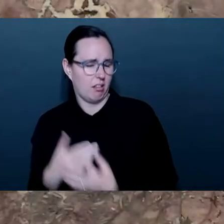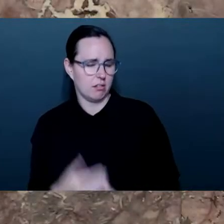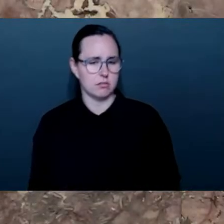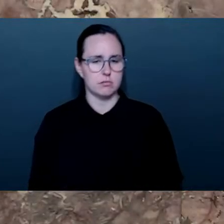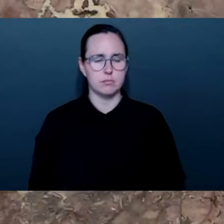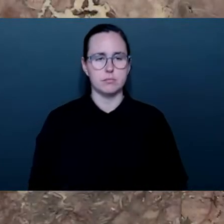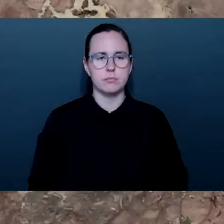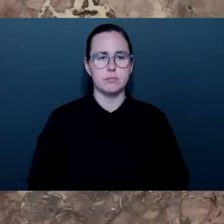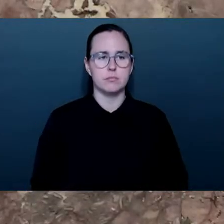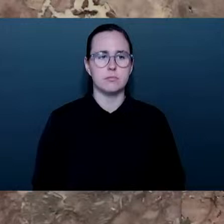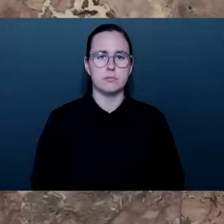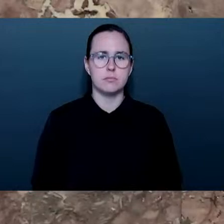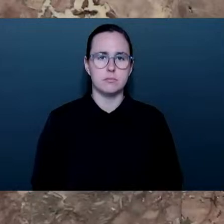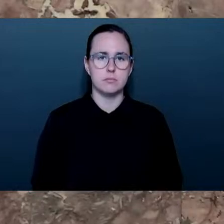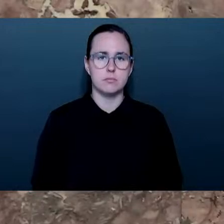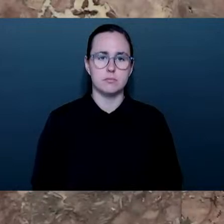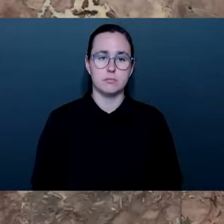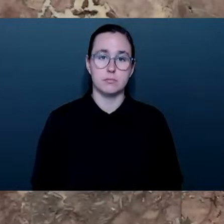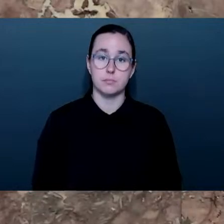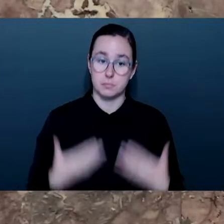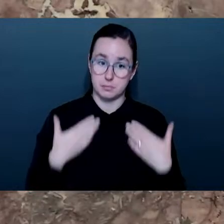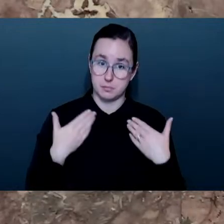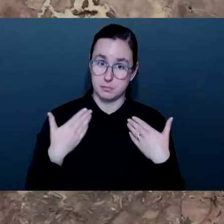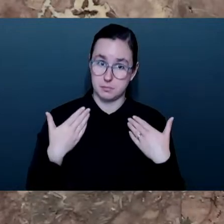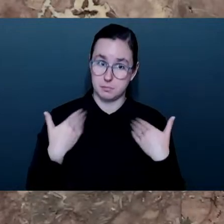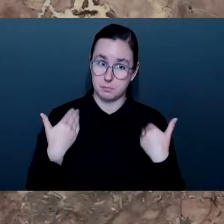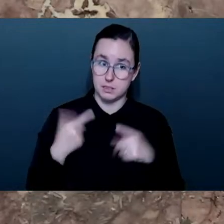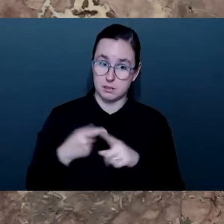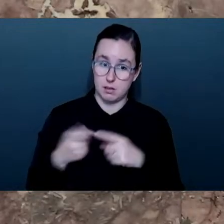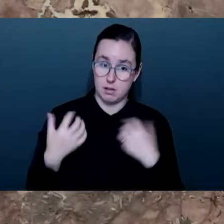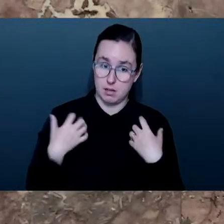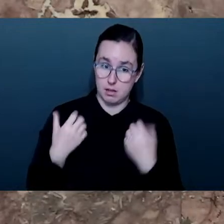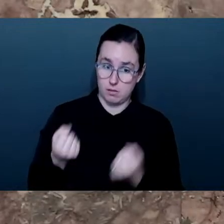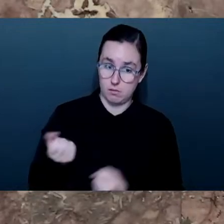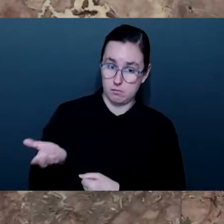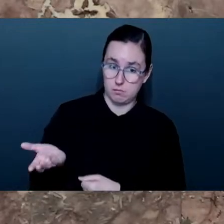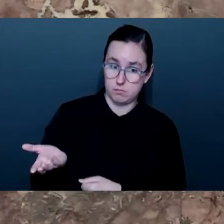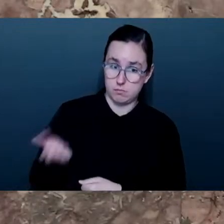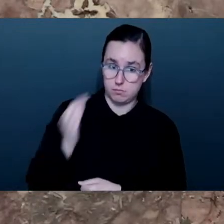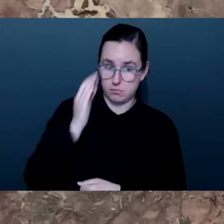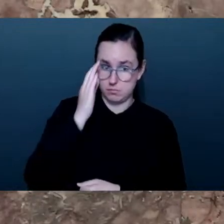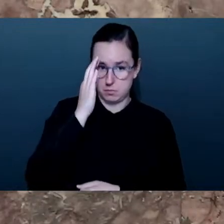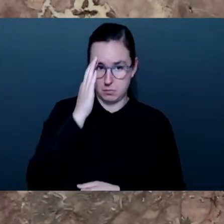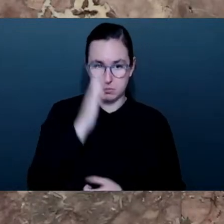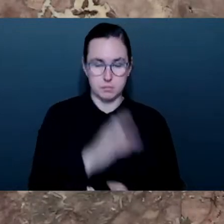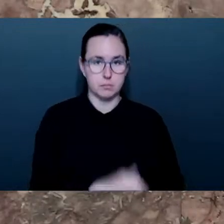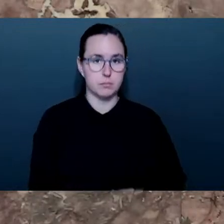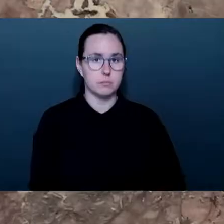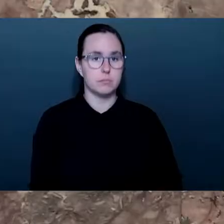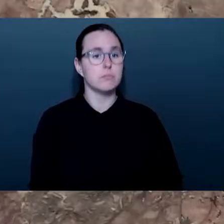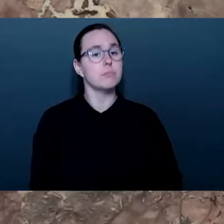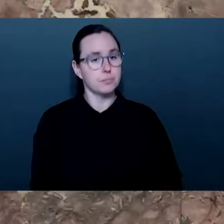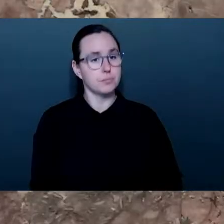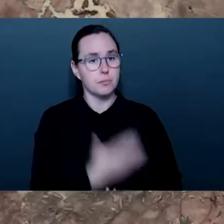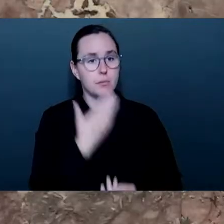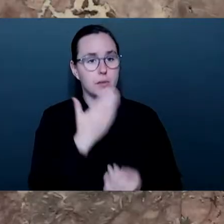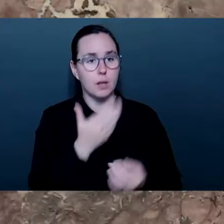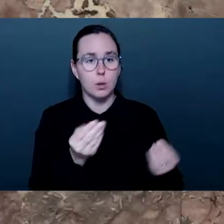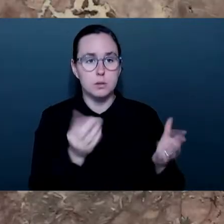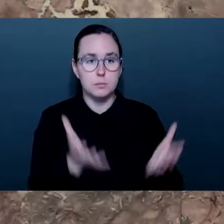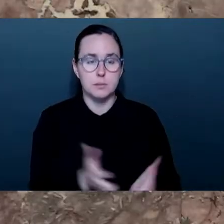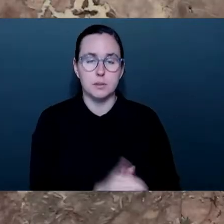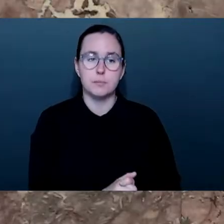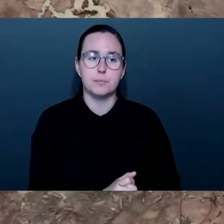Minister of Health. Minister. Thank you so much, Mr. Speaker. First of all, I want to say thank you to the incredible team